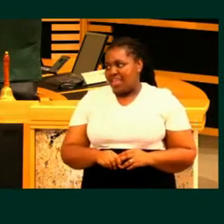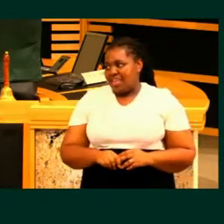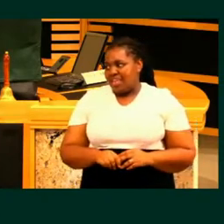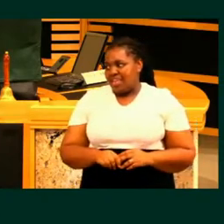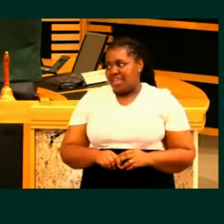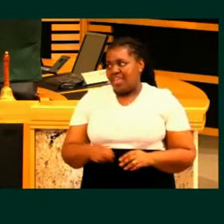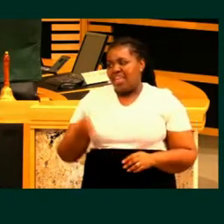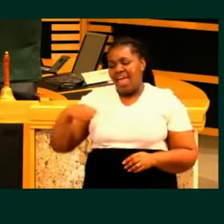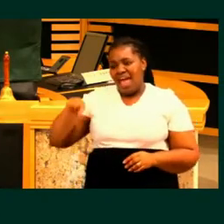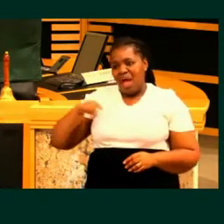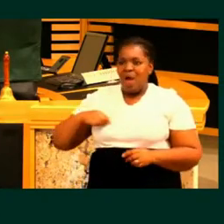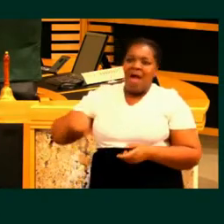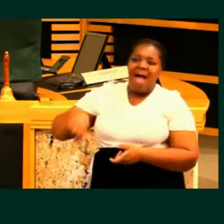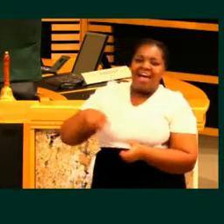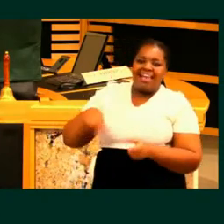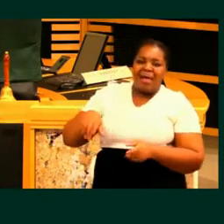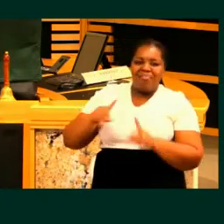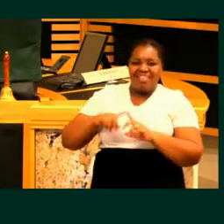springb